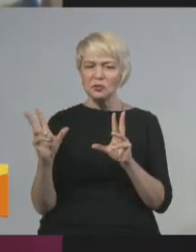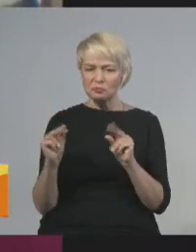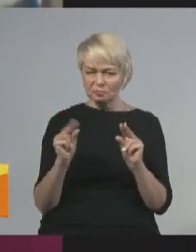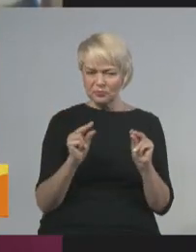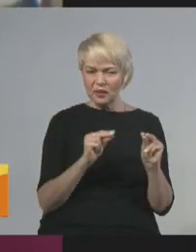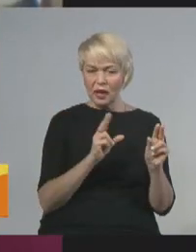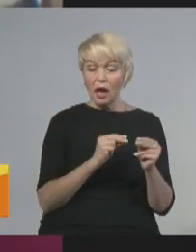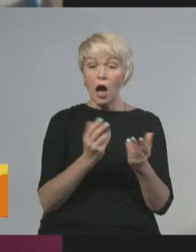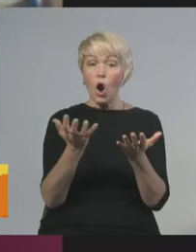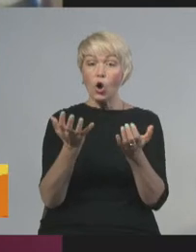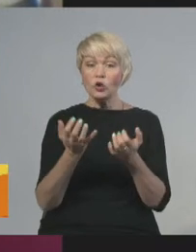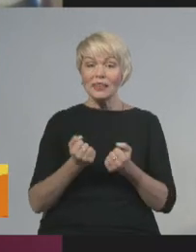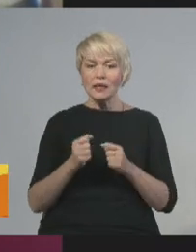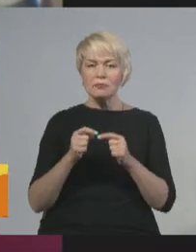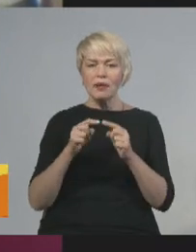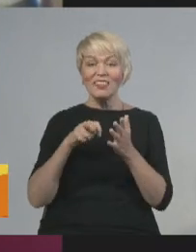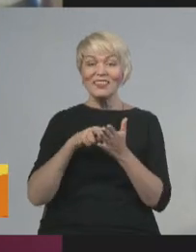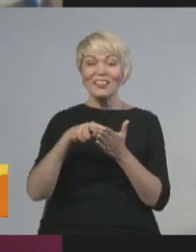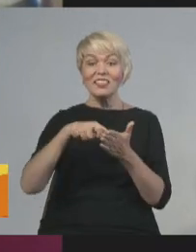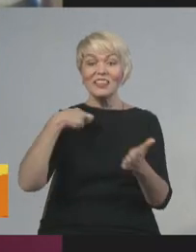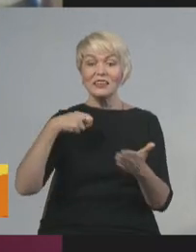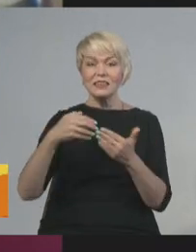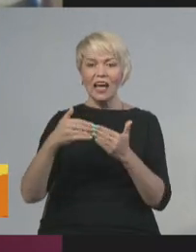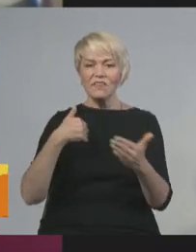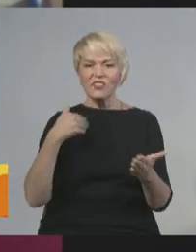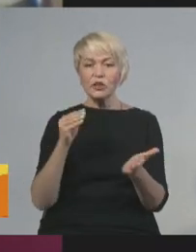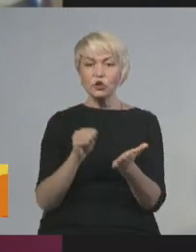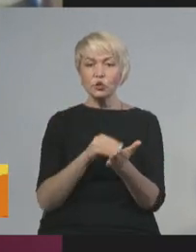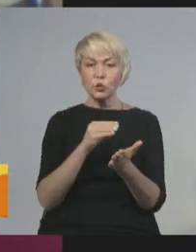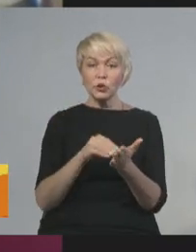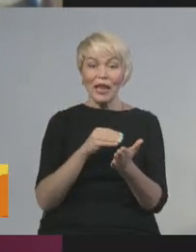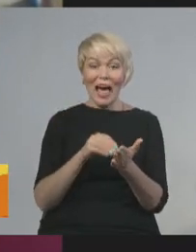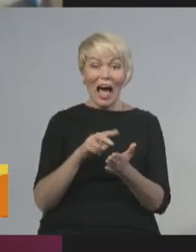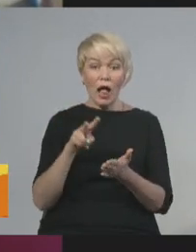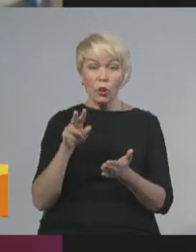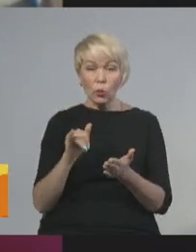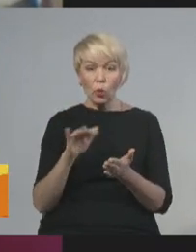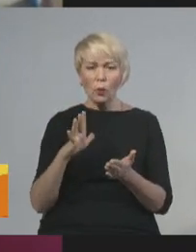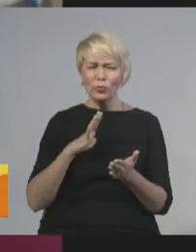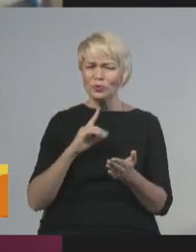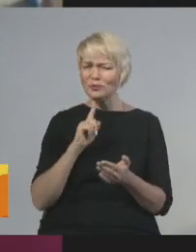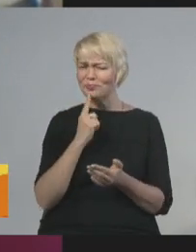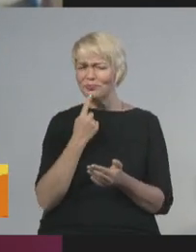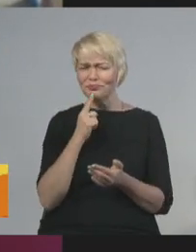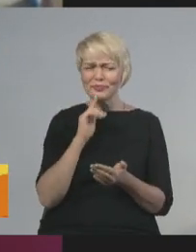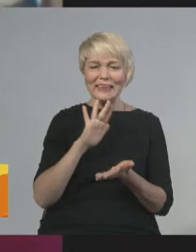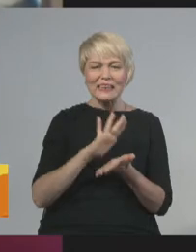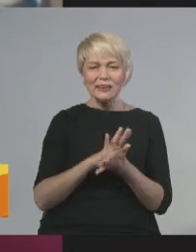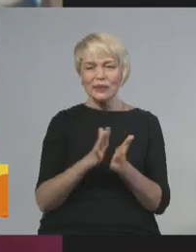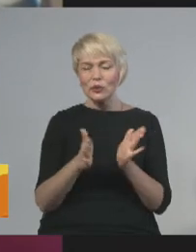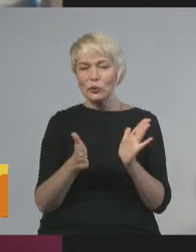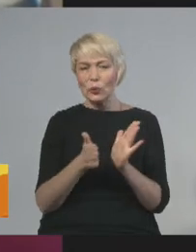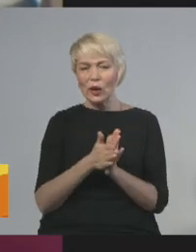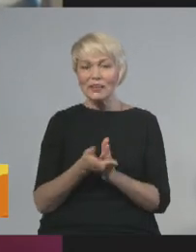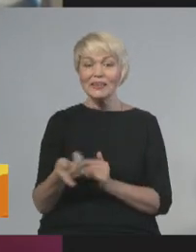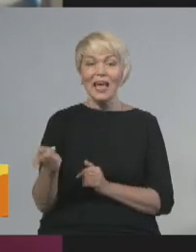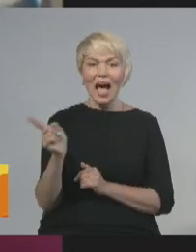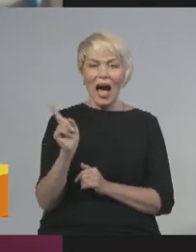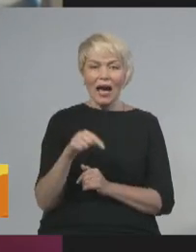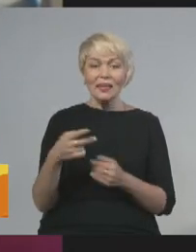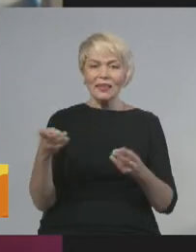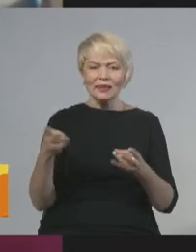letter from uh eternal that uh was in a difficult situation but keep in mind that for example the liberal and the